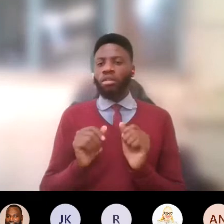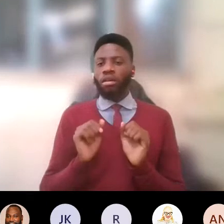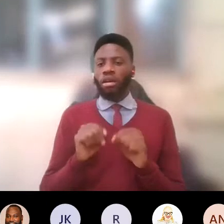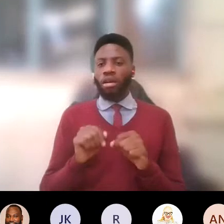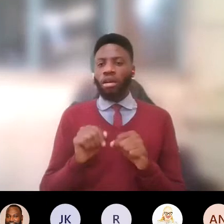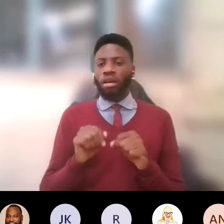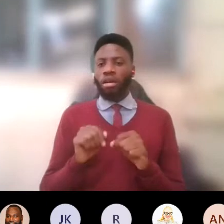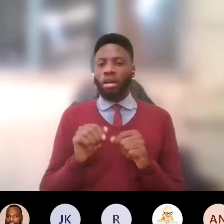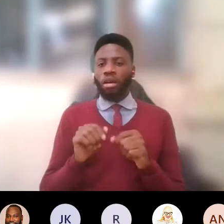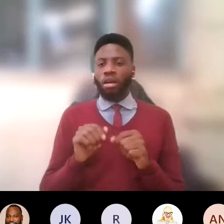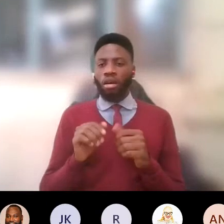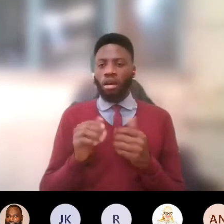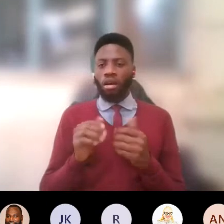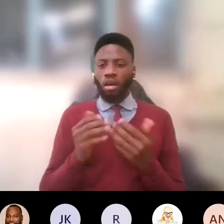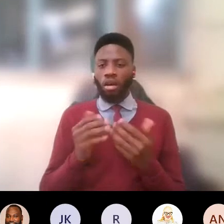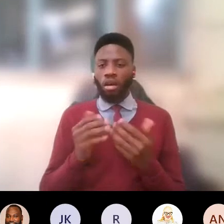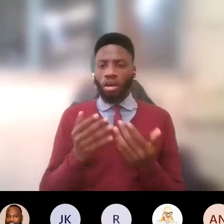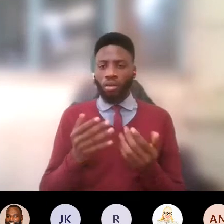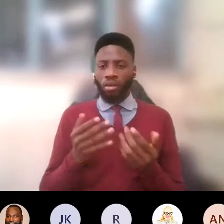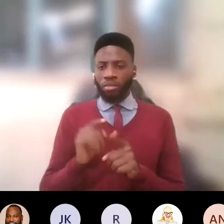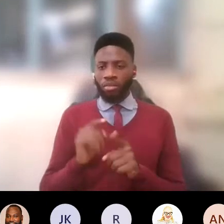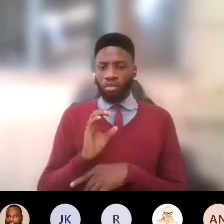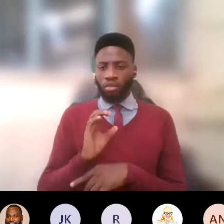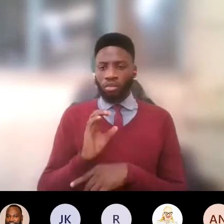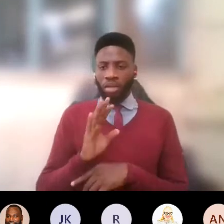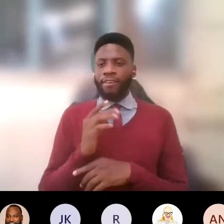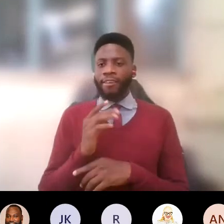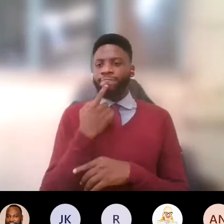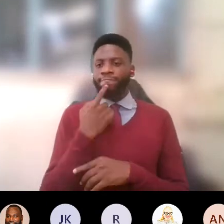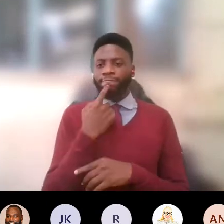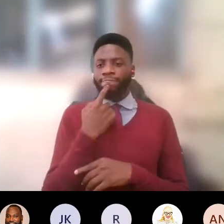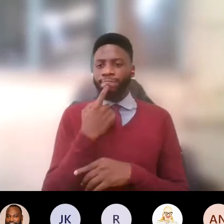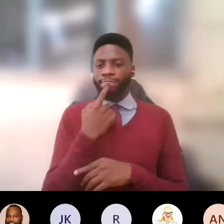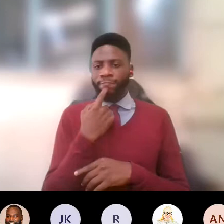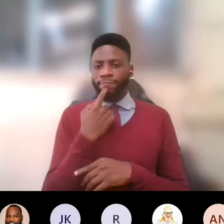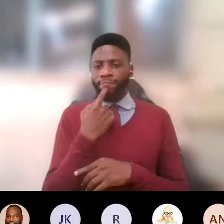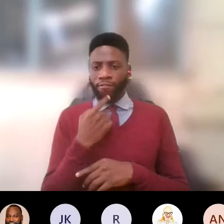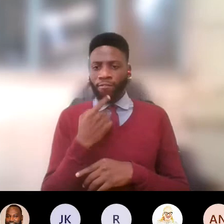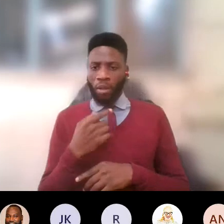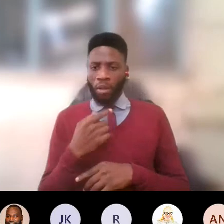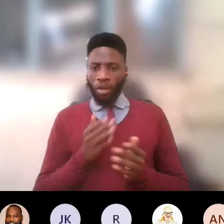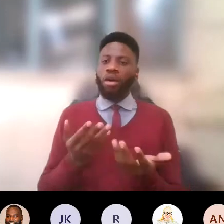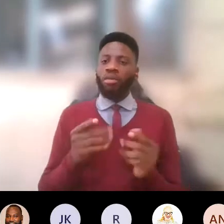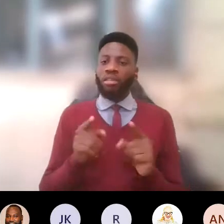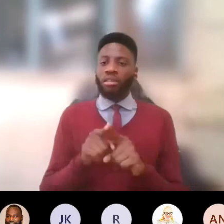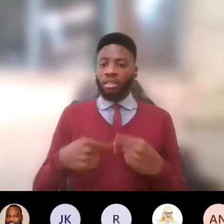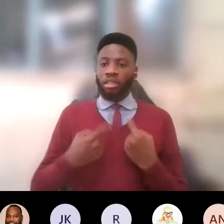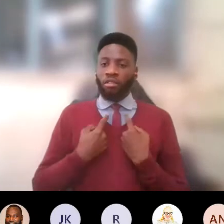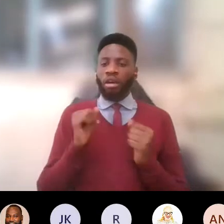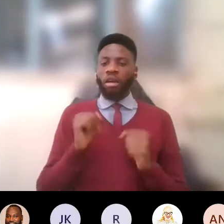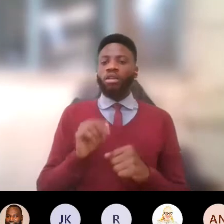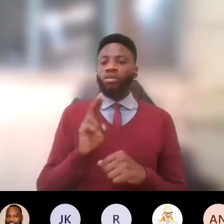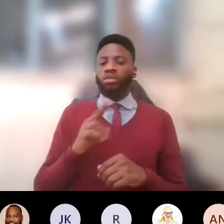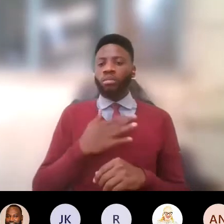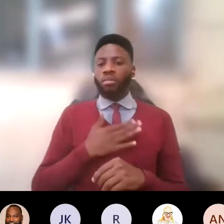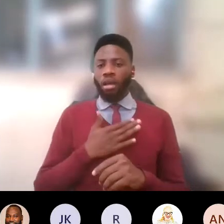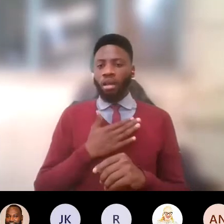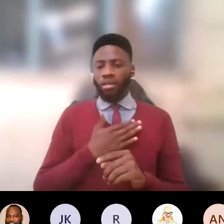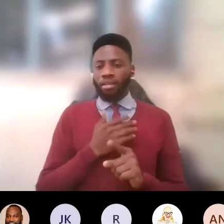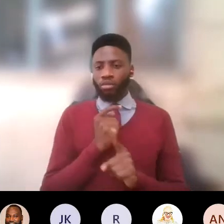secure coders. I mean, the list goes on. We have, I believe, 99 official roles in the bank as part of our Skills Academies program.